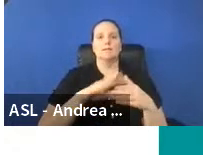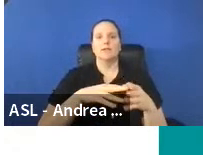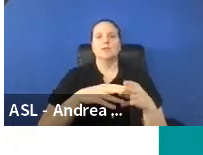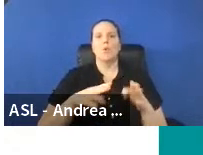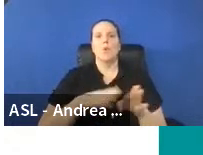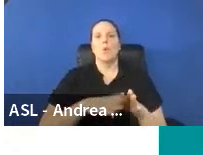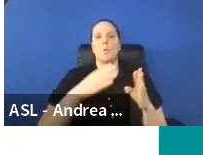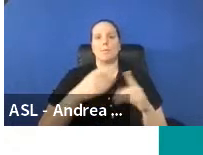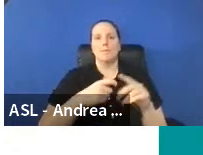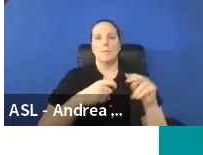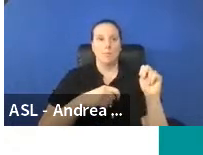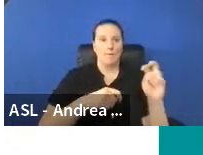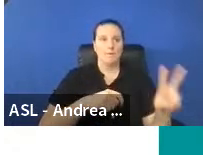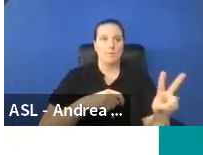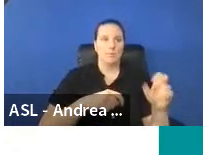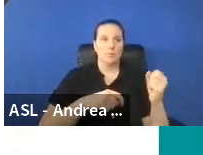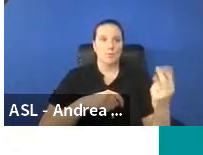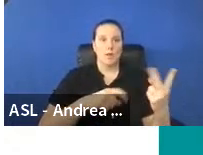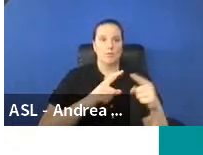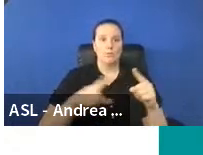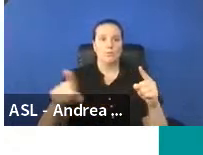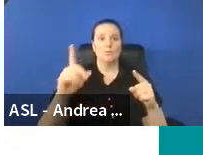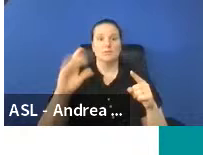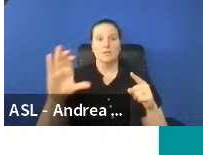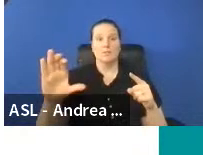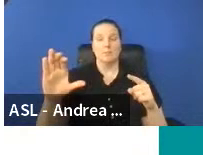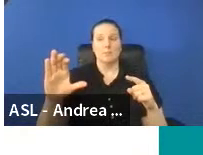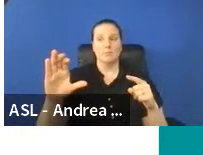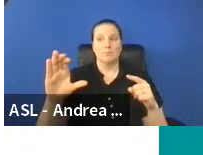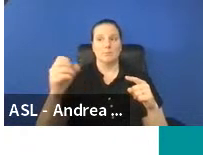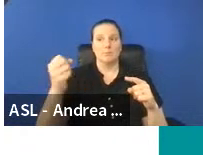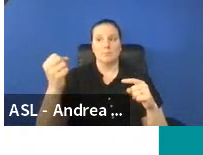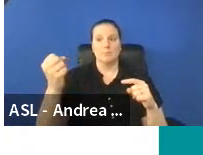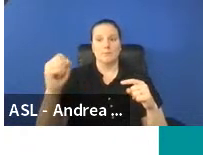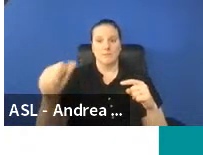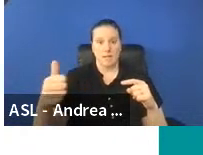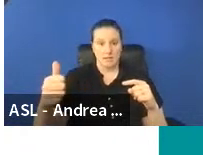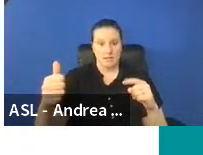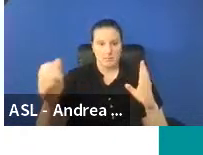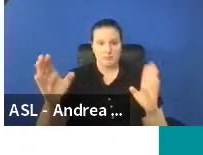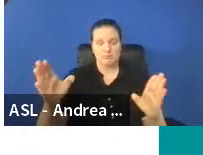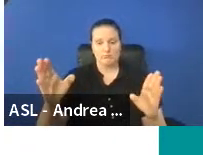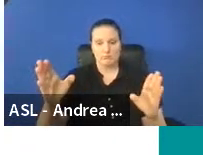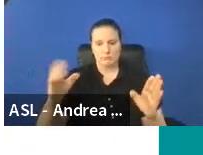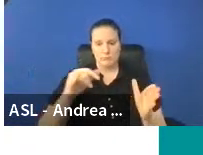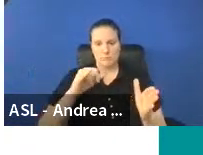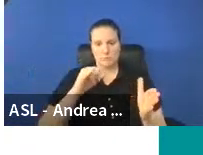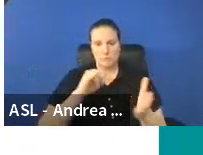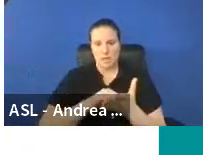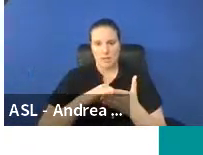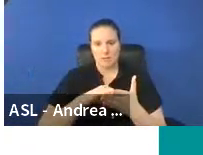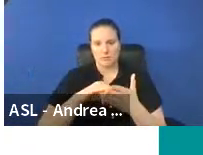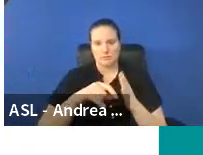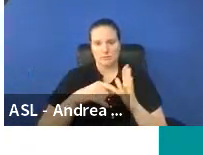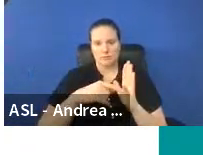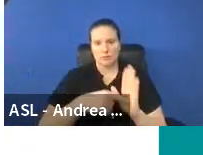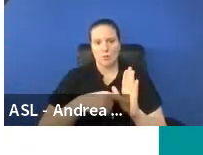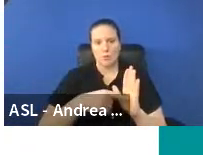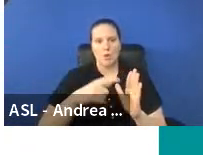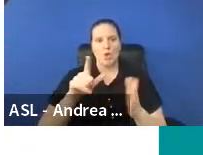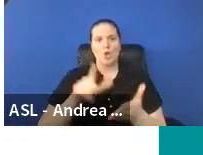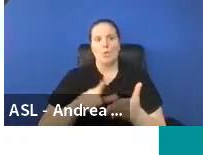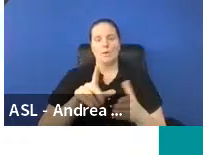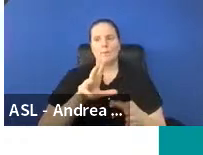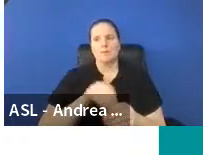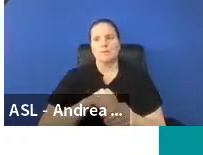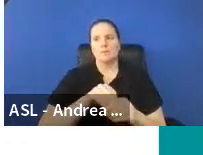open from November 12th through December 10th. Initial review of demographic results showed lower